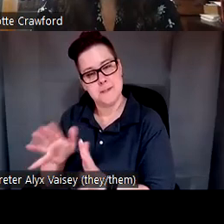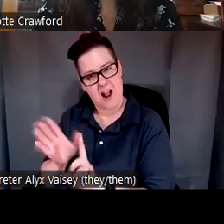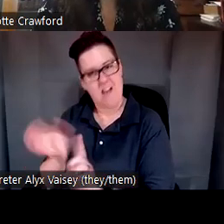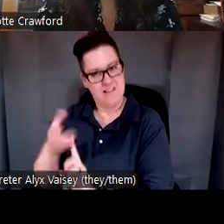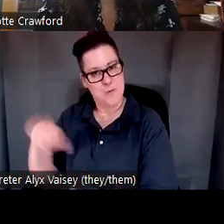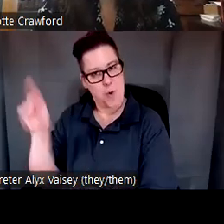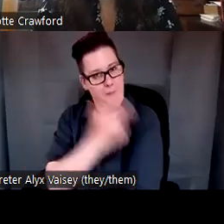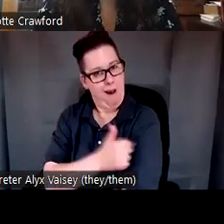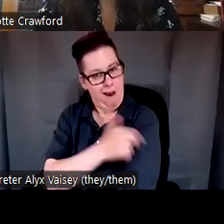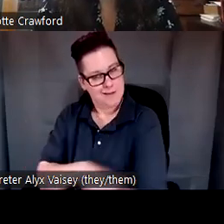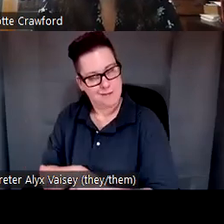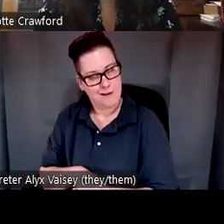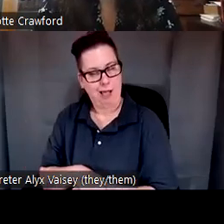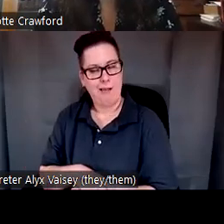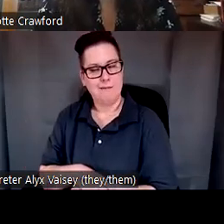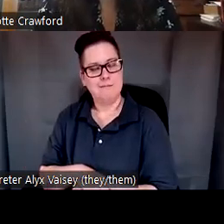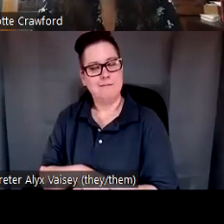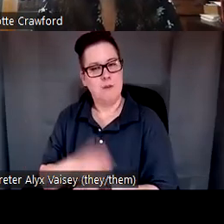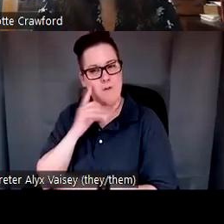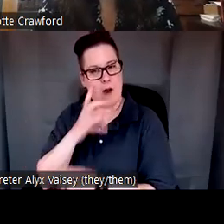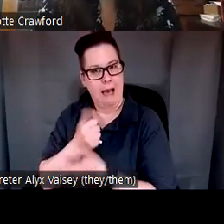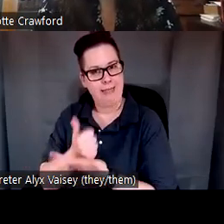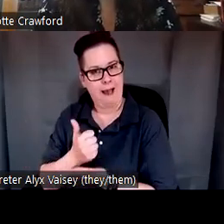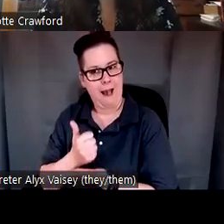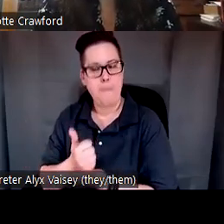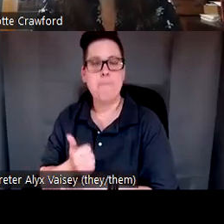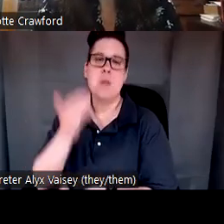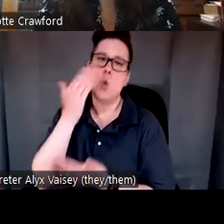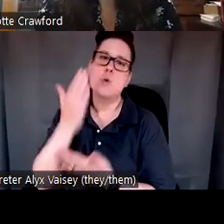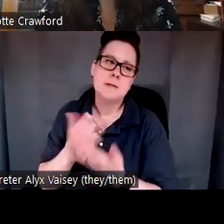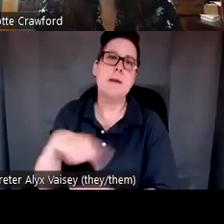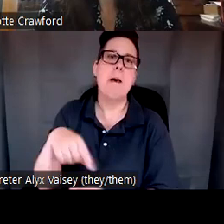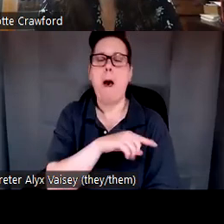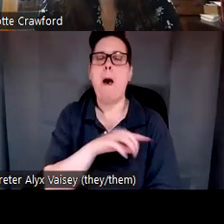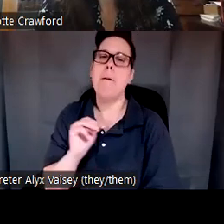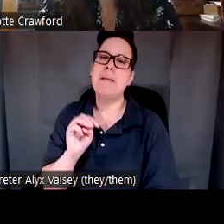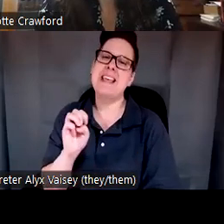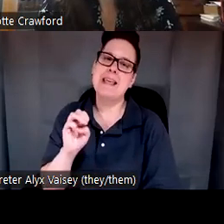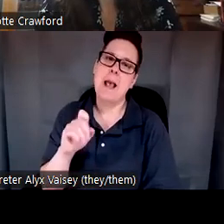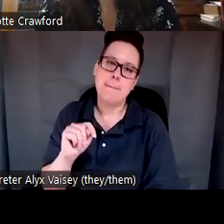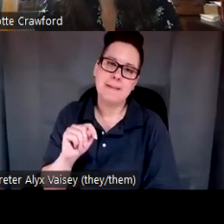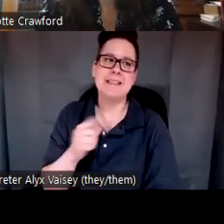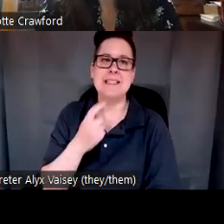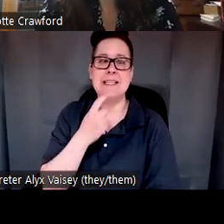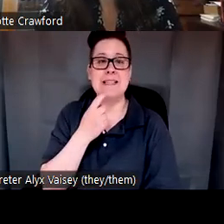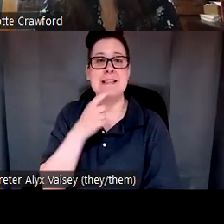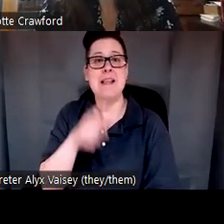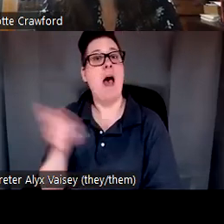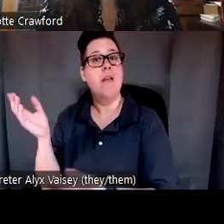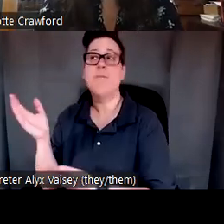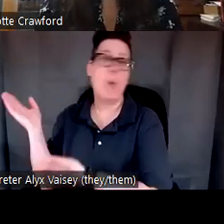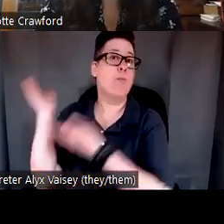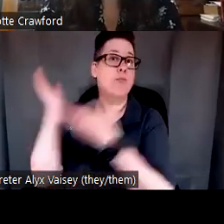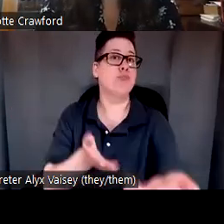and get them the help that they need. And I know we've had providers say they go to the hospital and the doctors say, oh, you're bringing them here for what? They've been